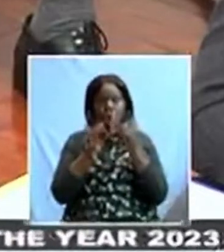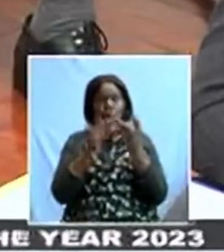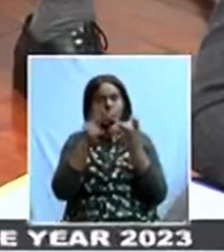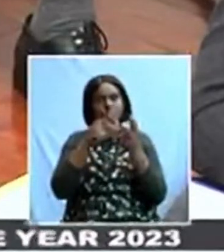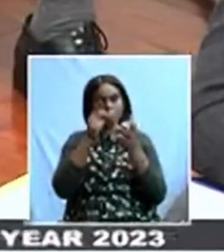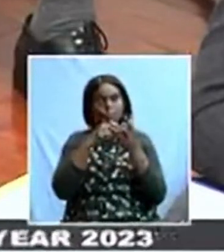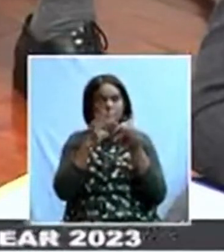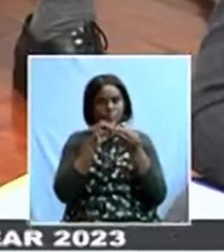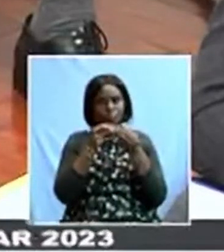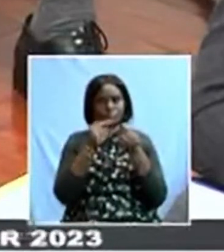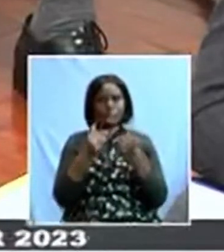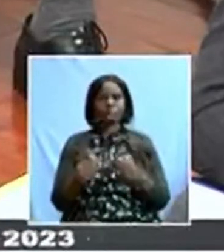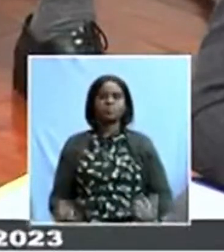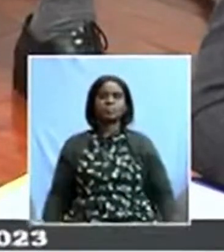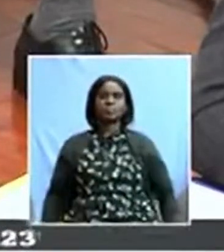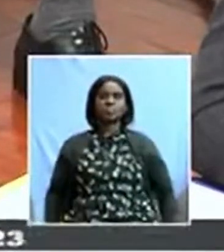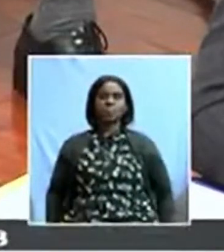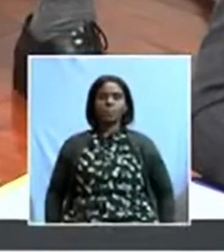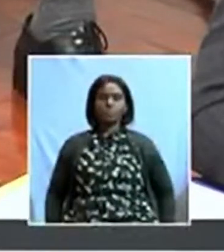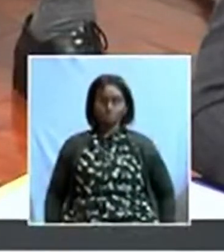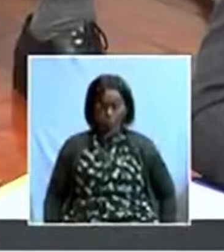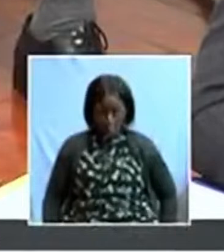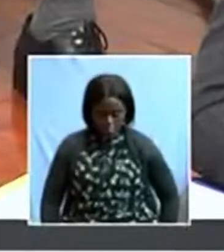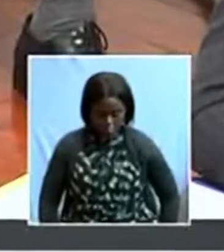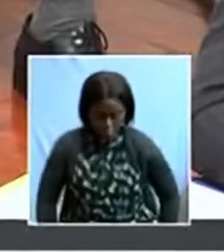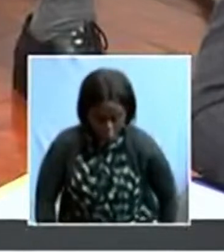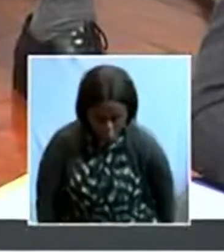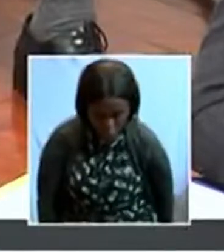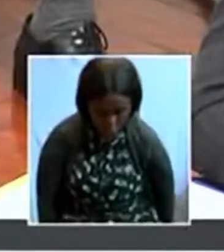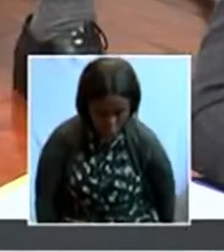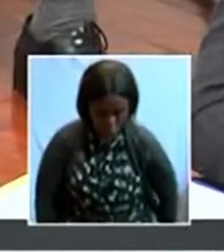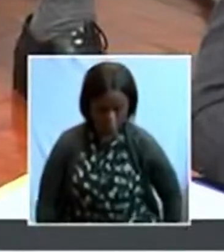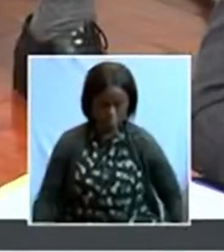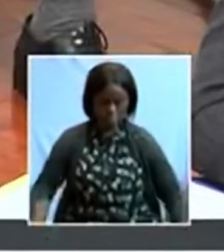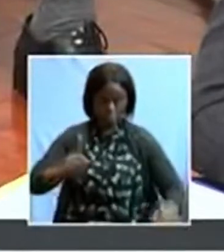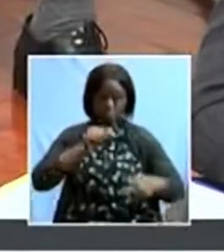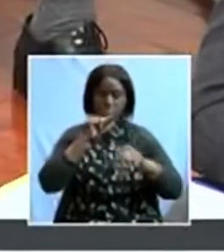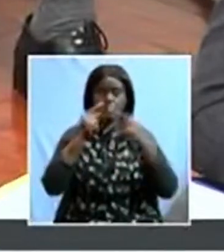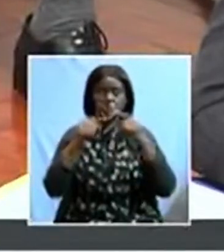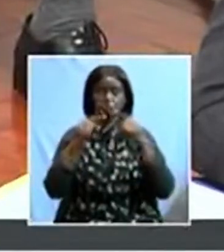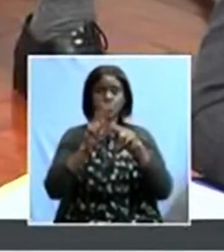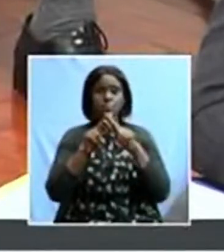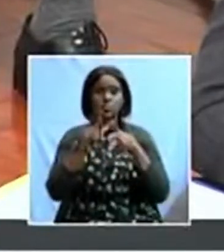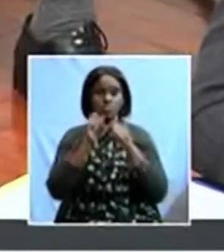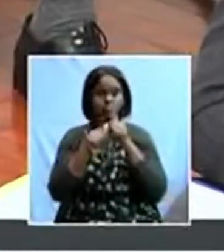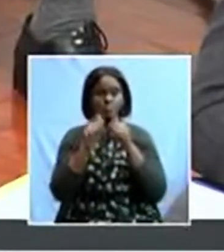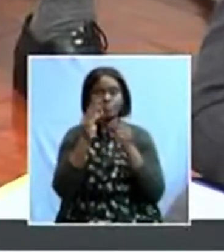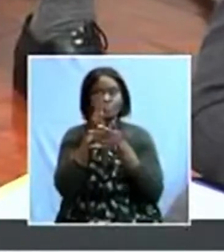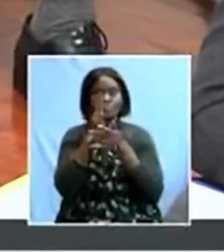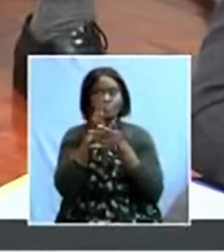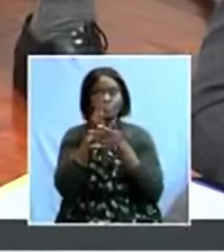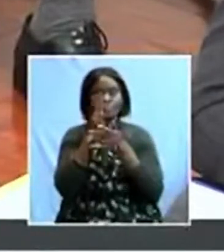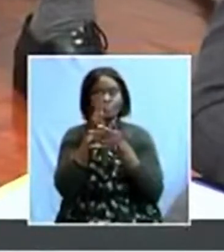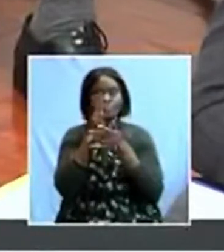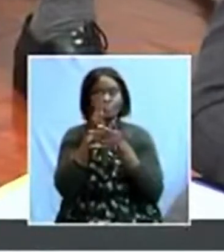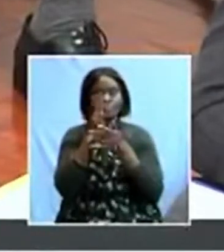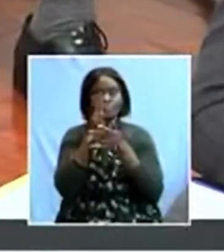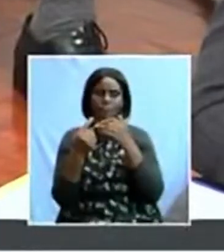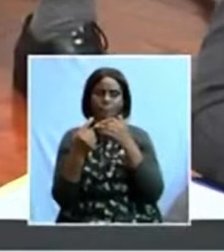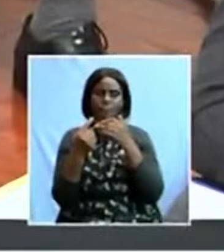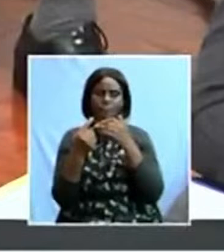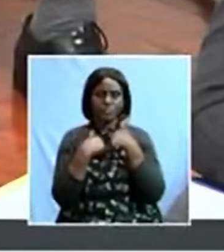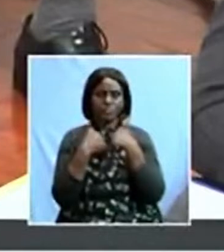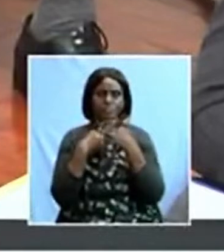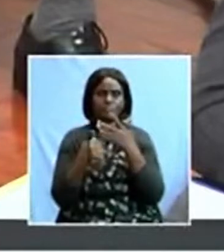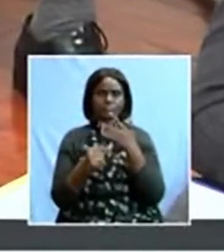them. Which did not happen. Which did not happen, Chair, because of the unforeseen circumstances. We